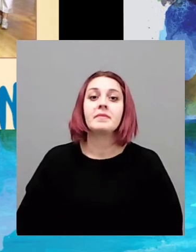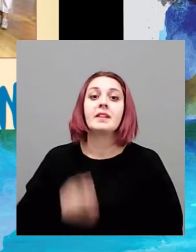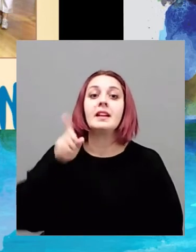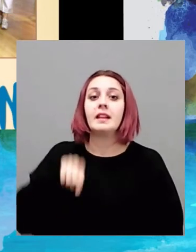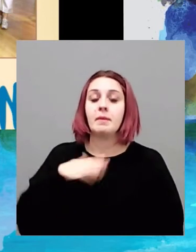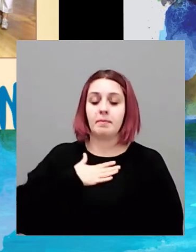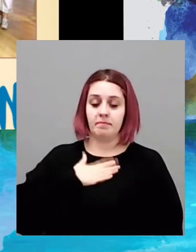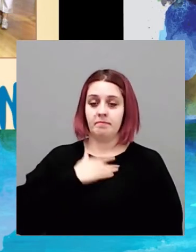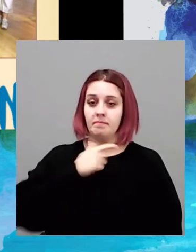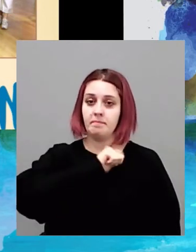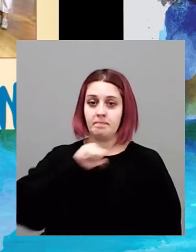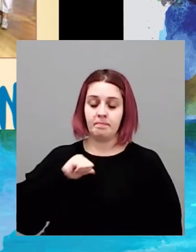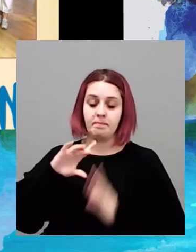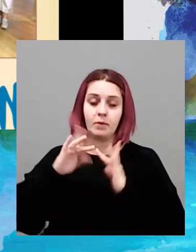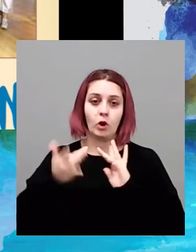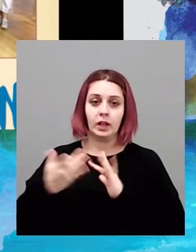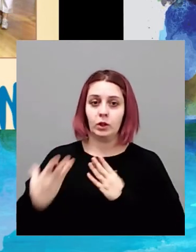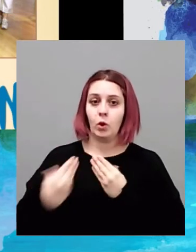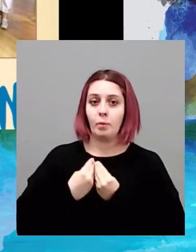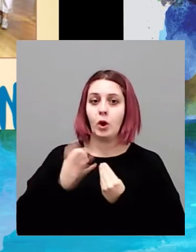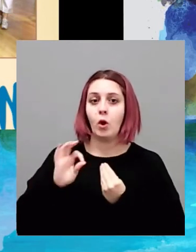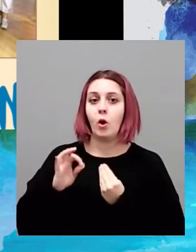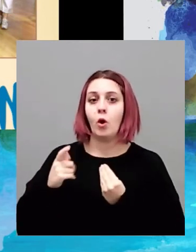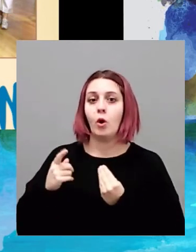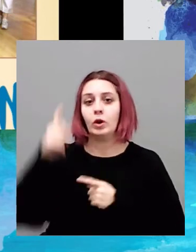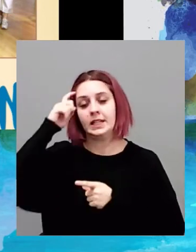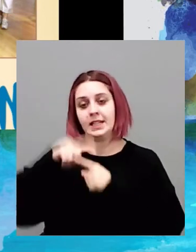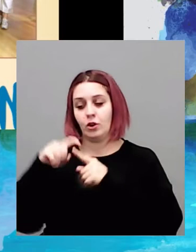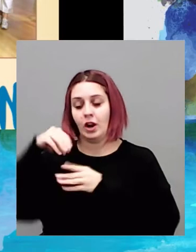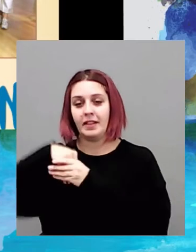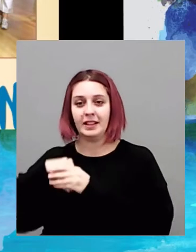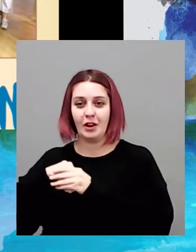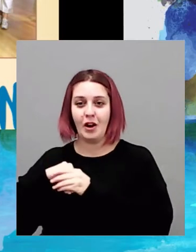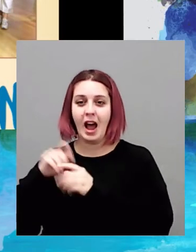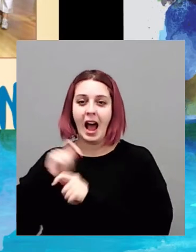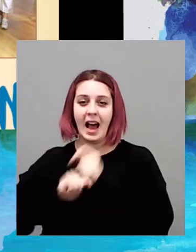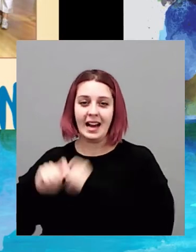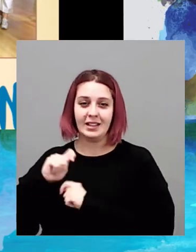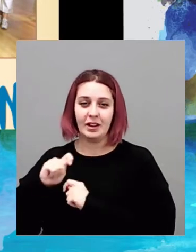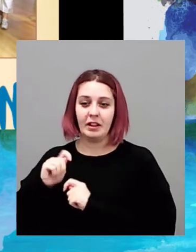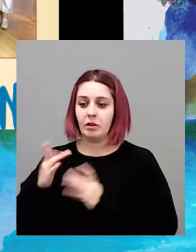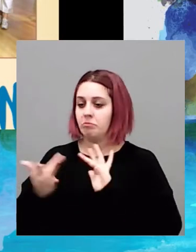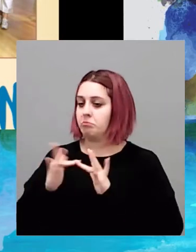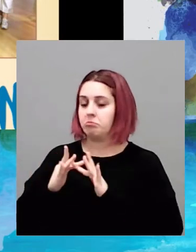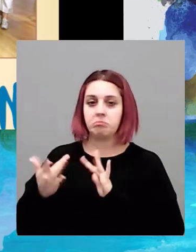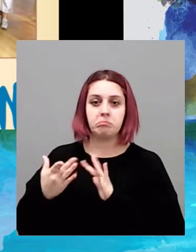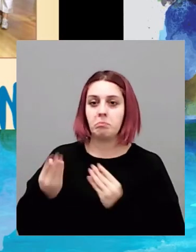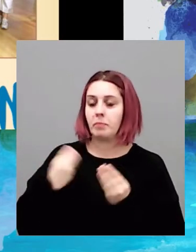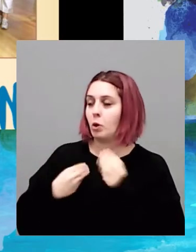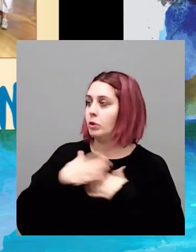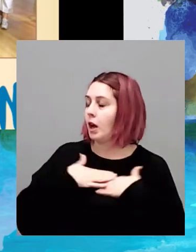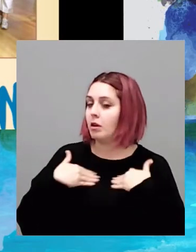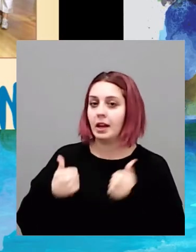And you can also reach out to us through our email addresses that you can see here. The first one is mine,